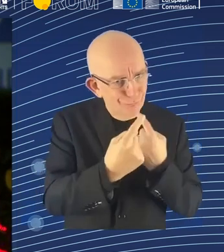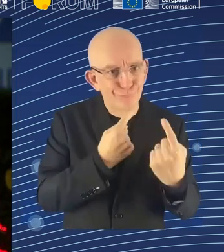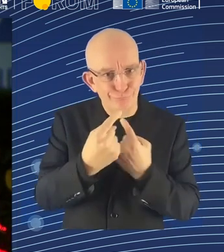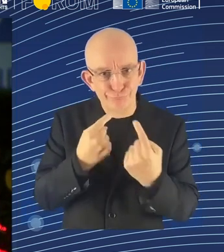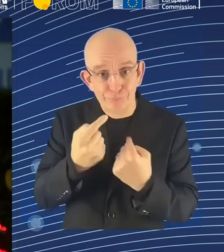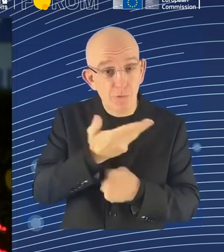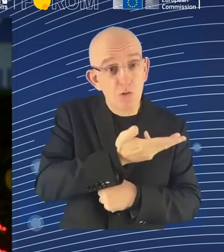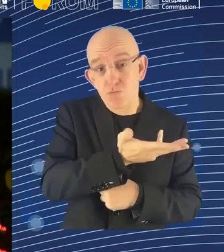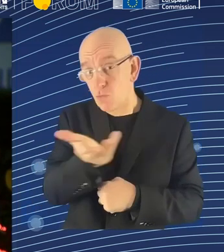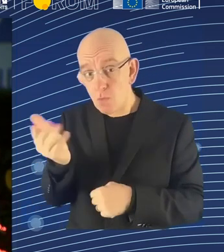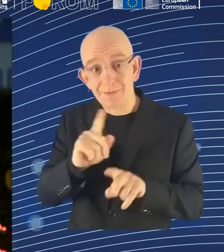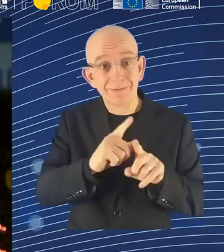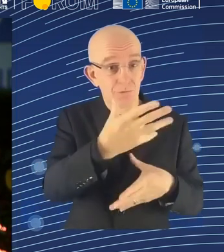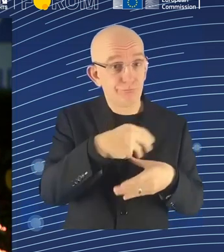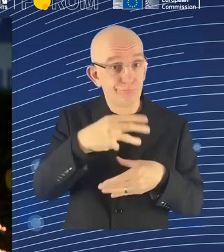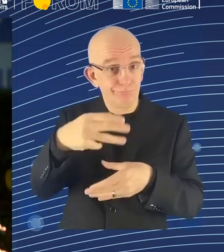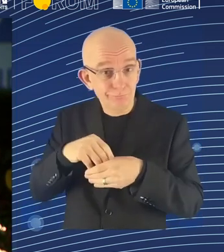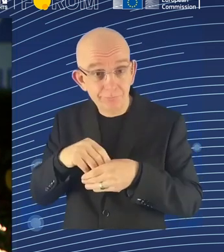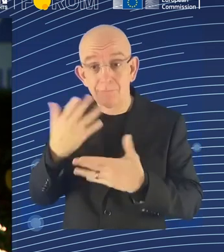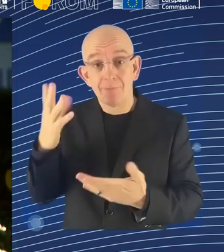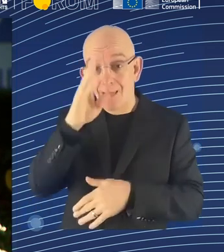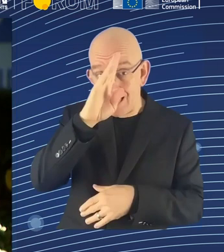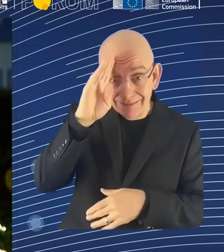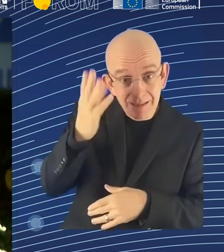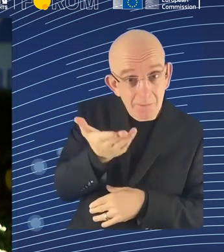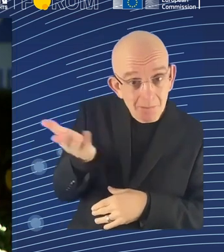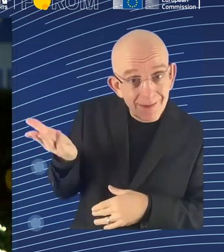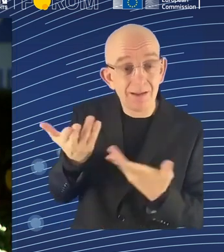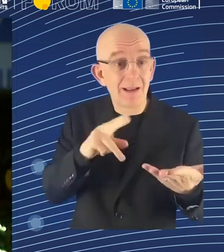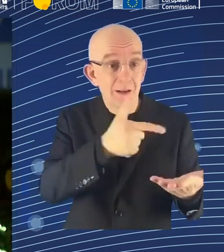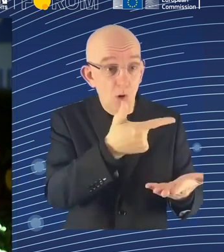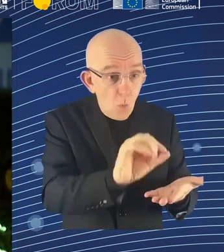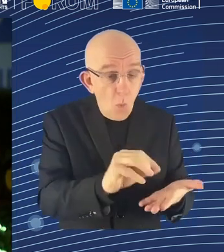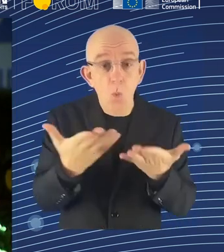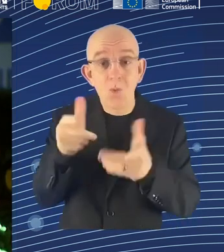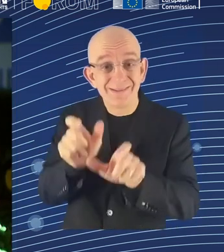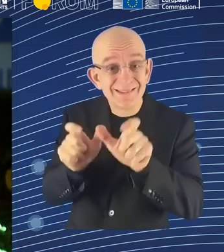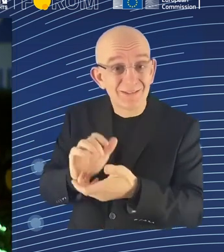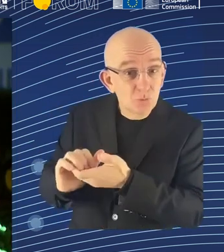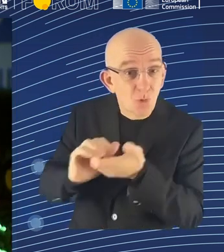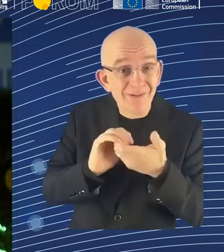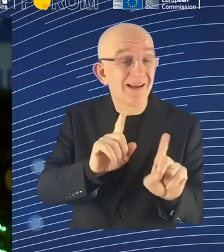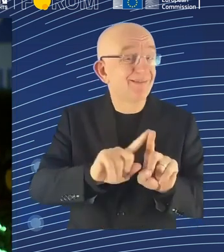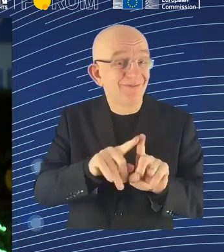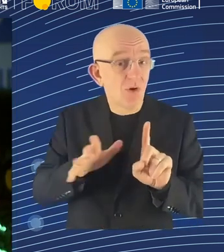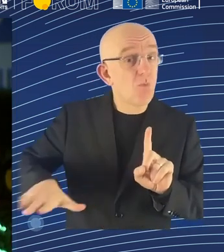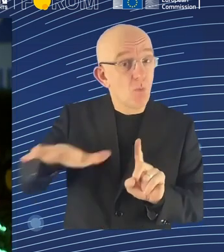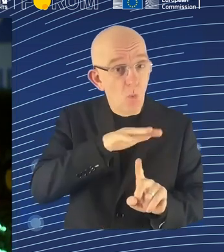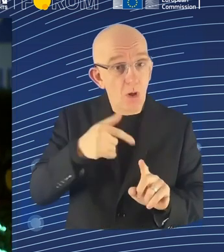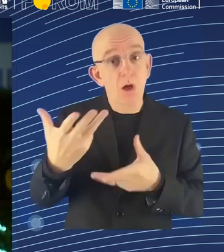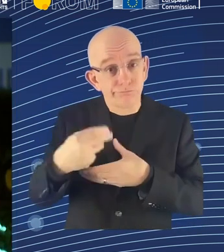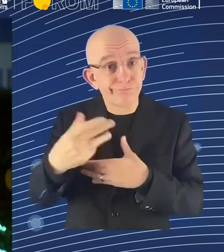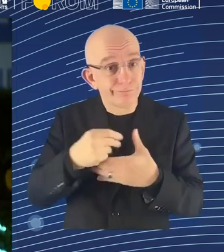world. We always proceed the same way. First, we organize widespread consultations so that everyone can have their say, and then we shoulder